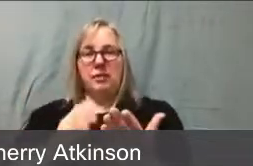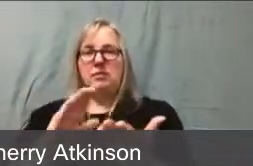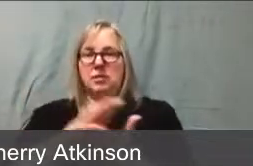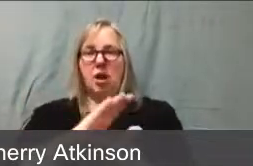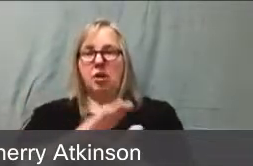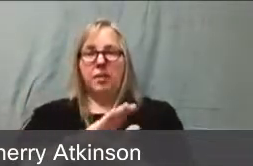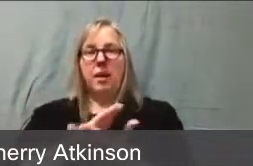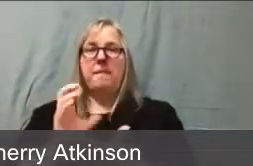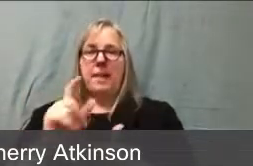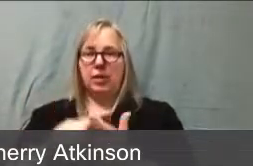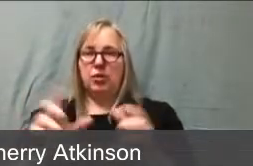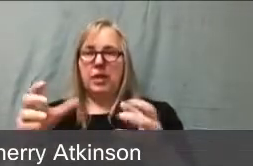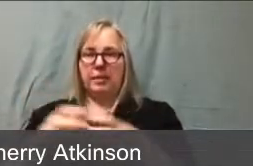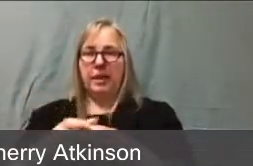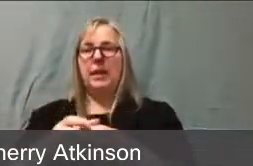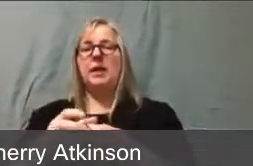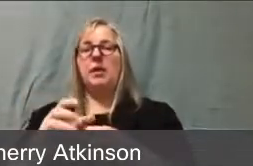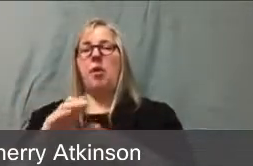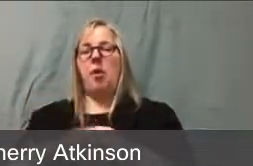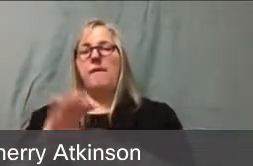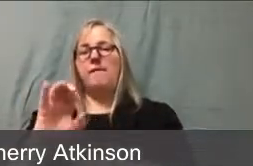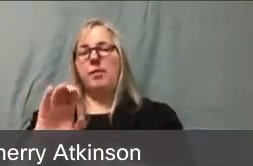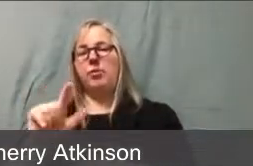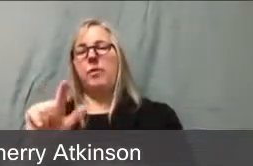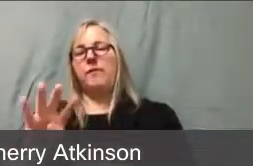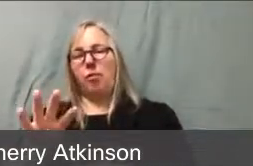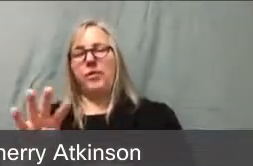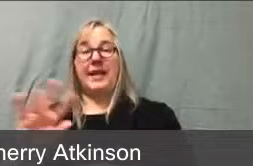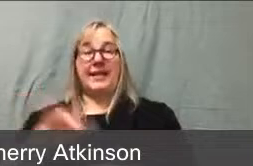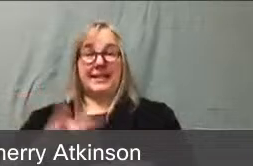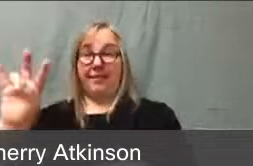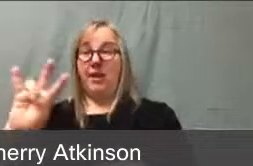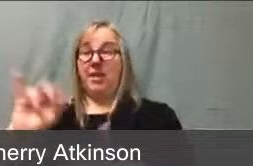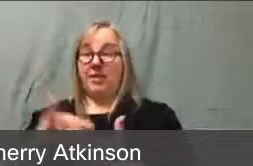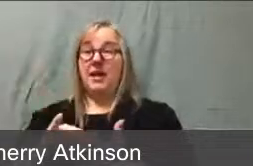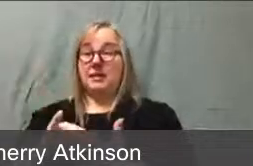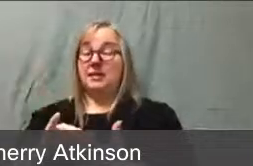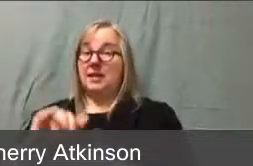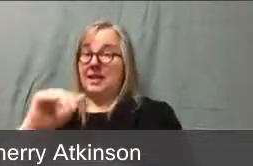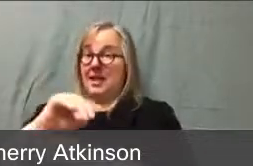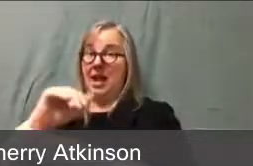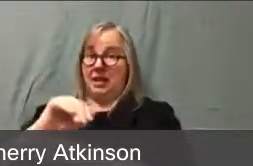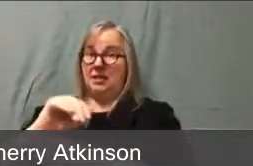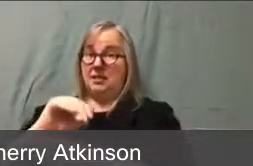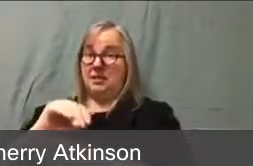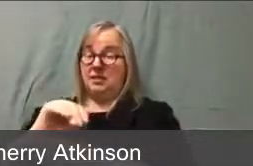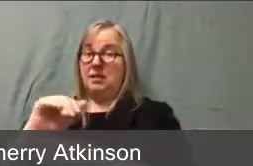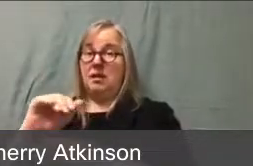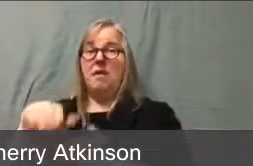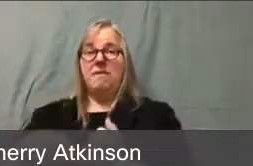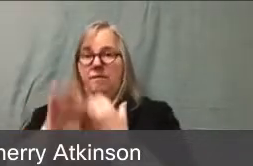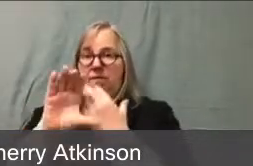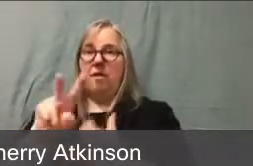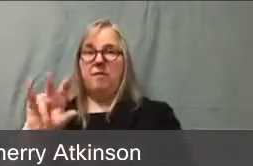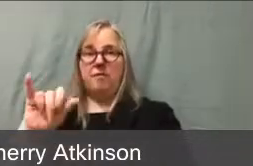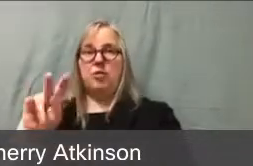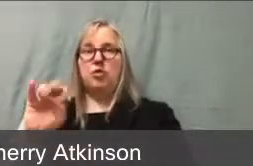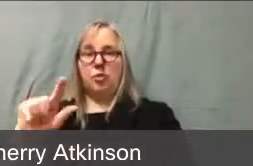24th, 7 p.m. That will be a night meeting, again, virtual. But before that, we will provide the report